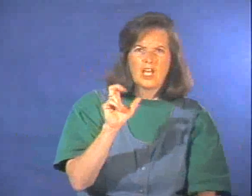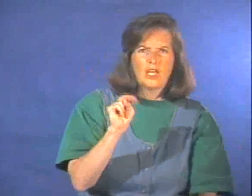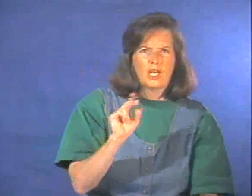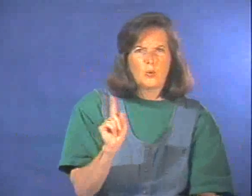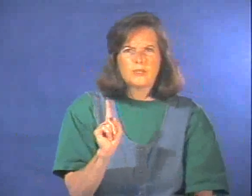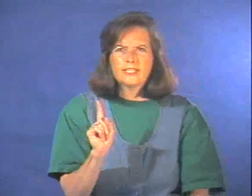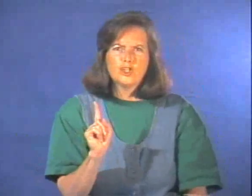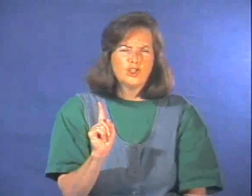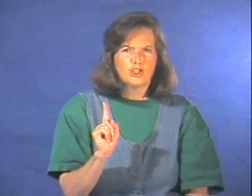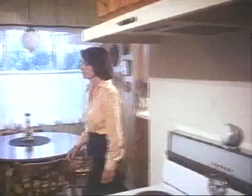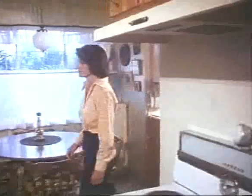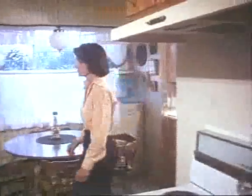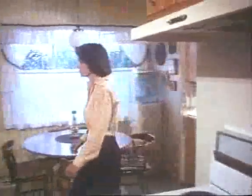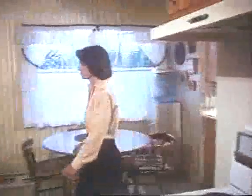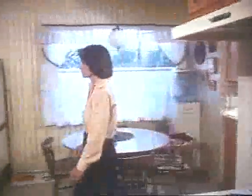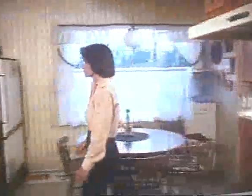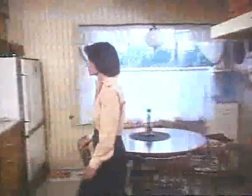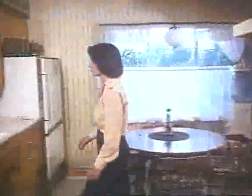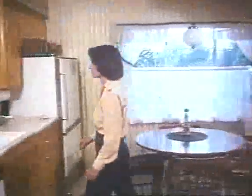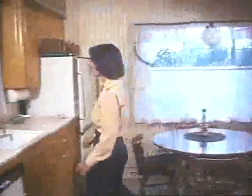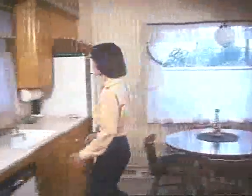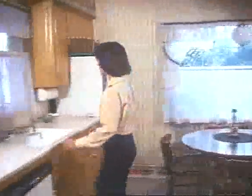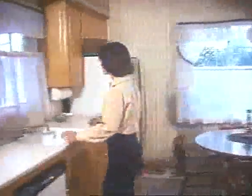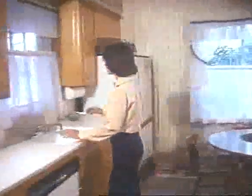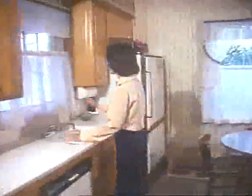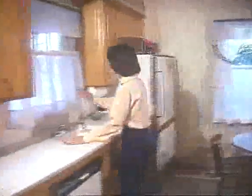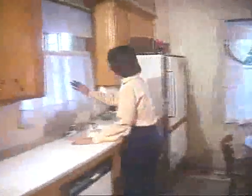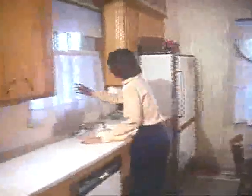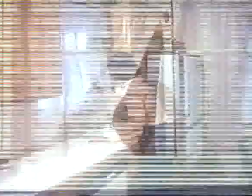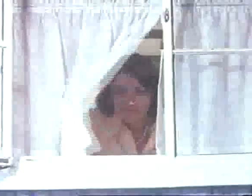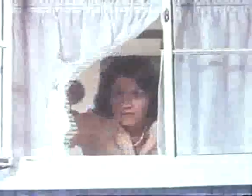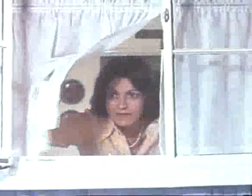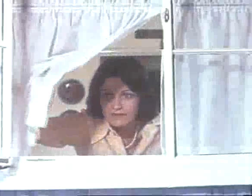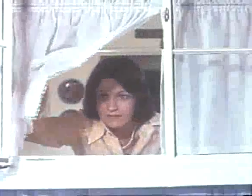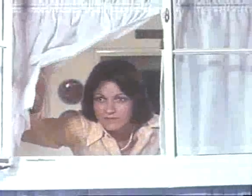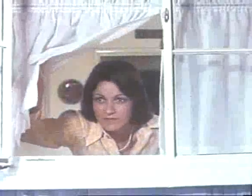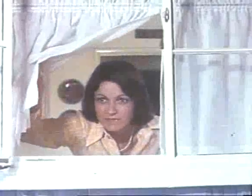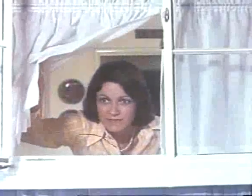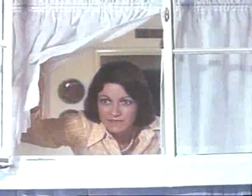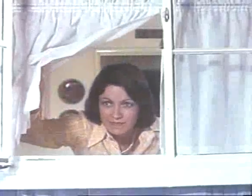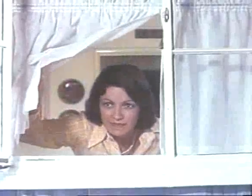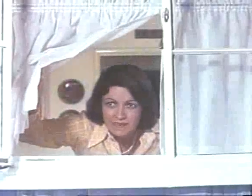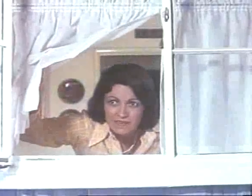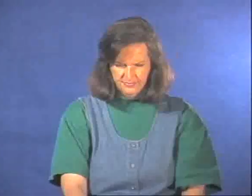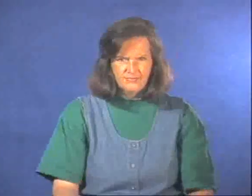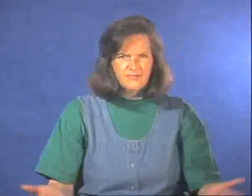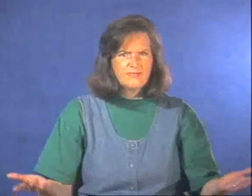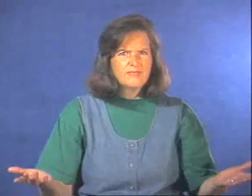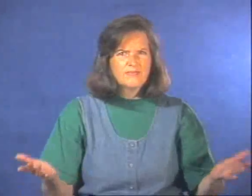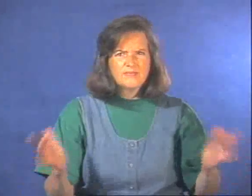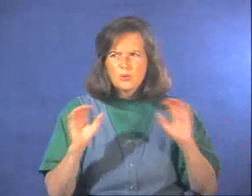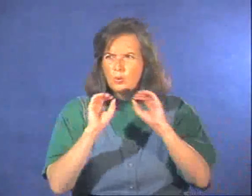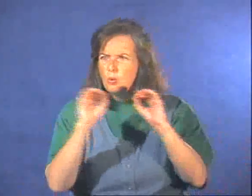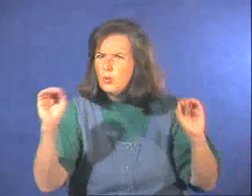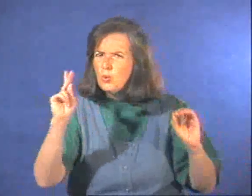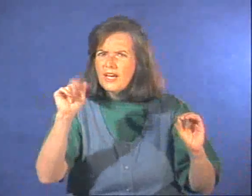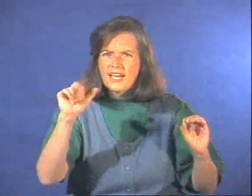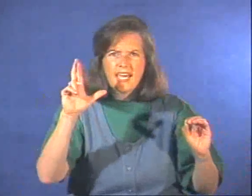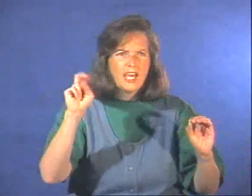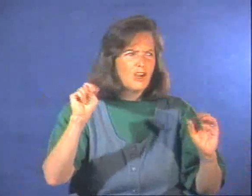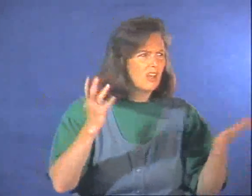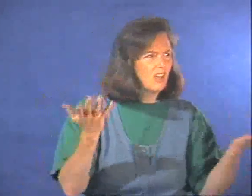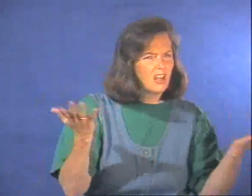but